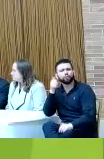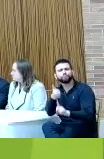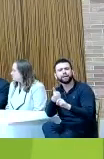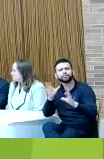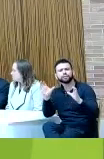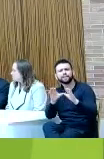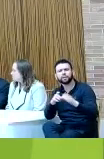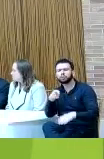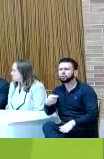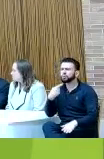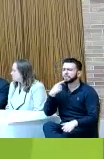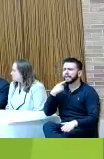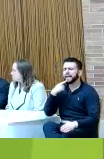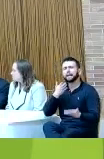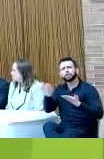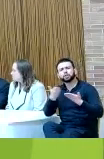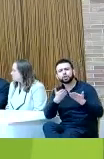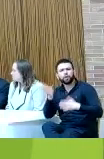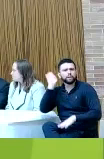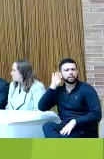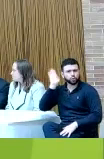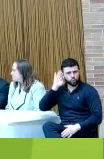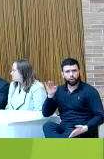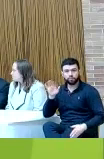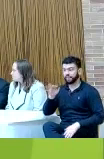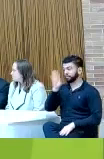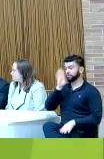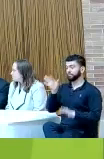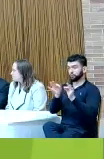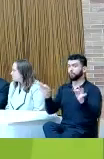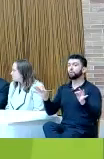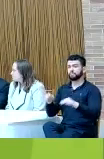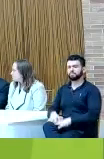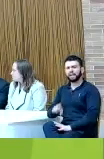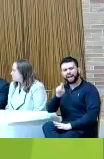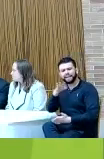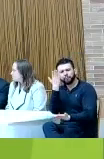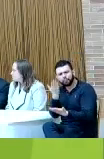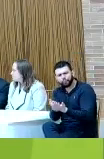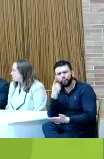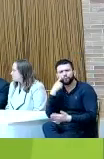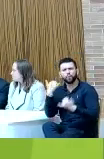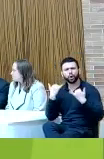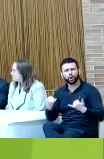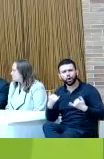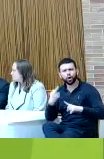a therapy service dog direct quote also um I need proof of current rental payments I also need your